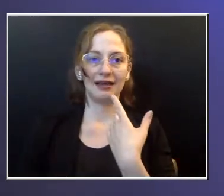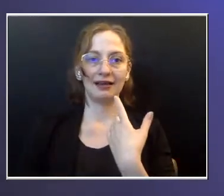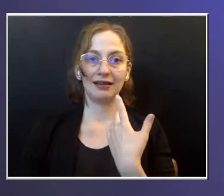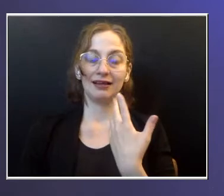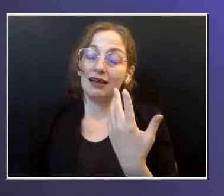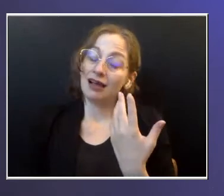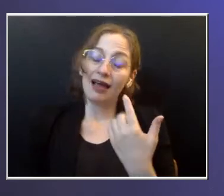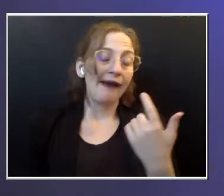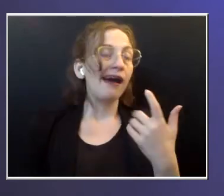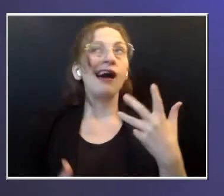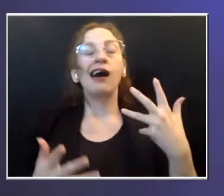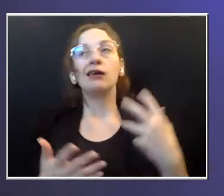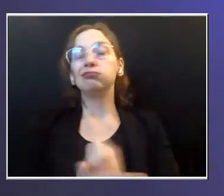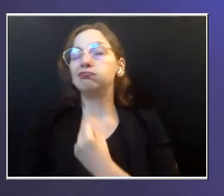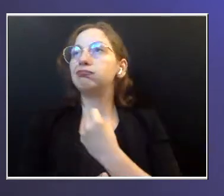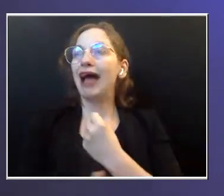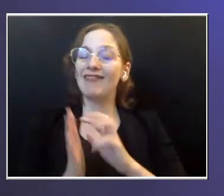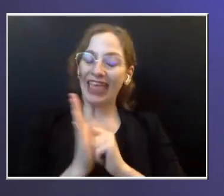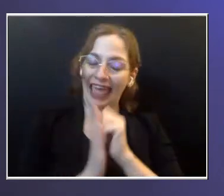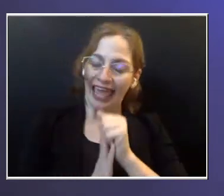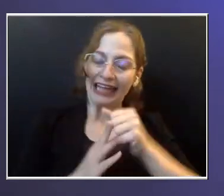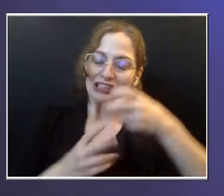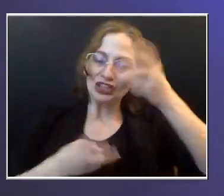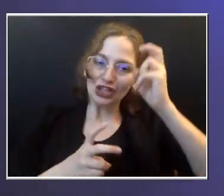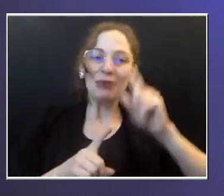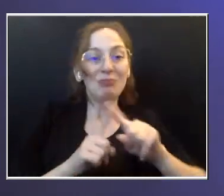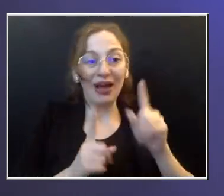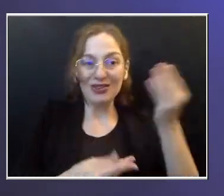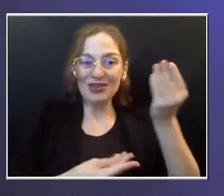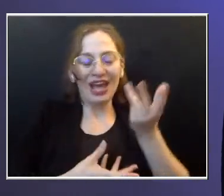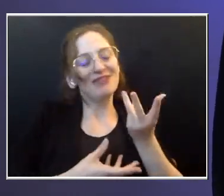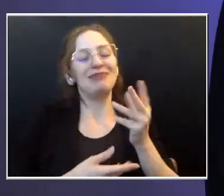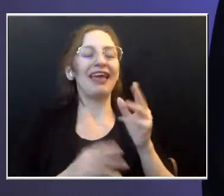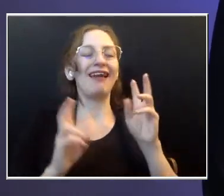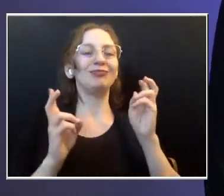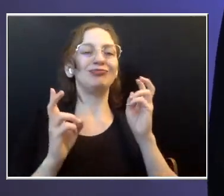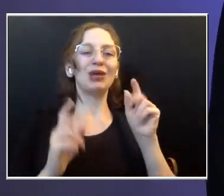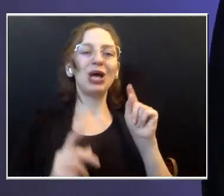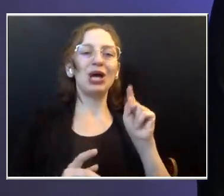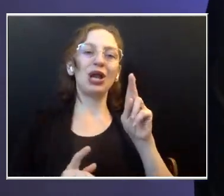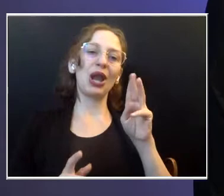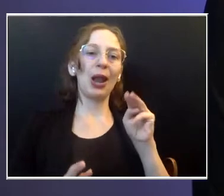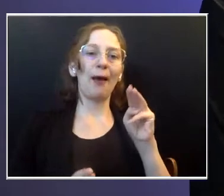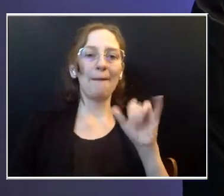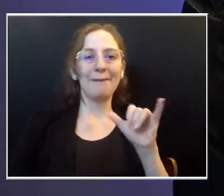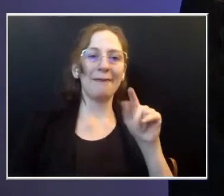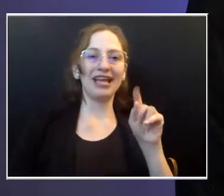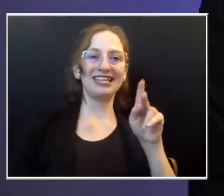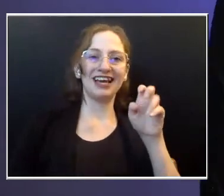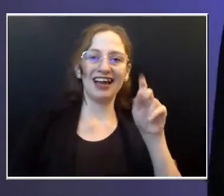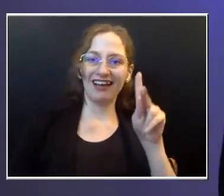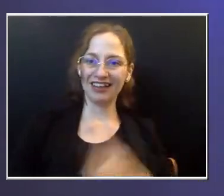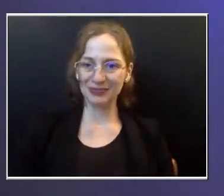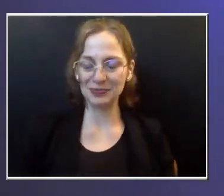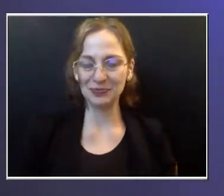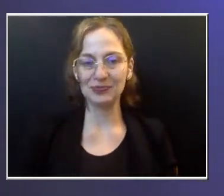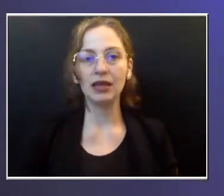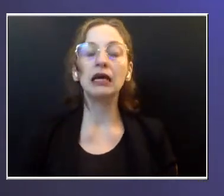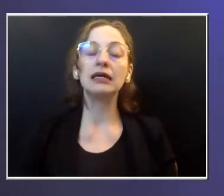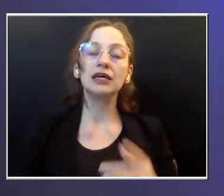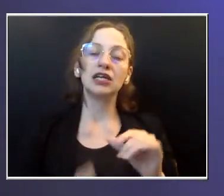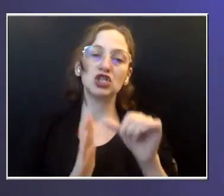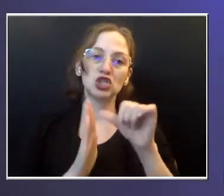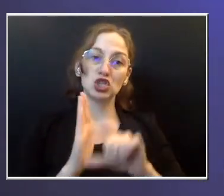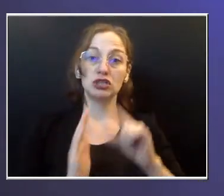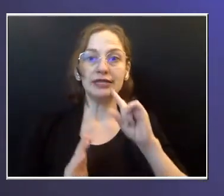So, I mean, I have to look at it in a fun way. But yes, surgery was intense. Mine ended up being 10 hours because they had I had a big hernia they didn't know about, and they